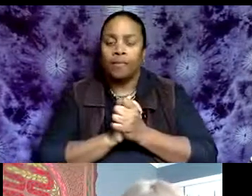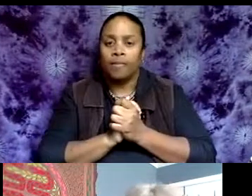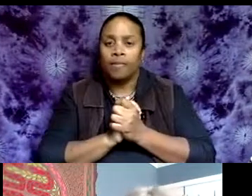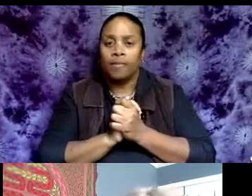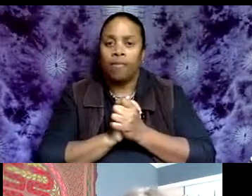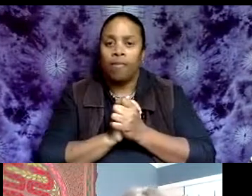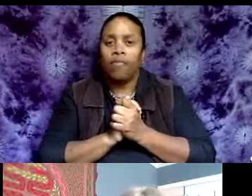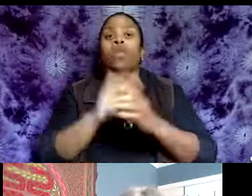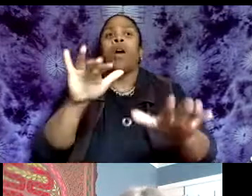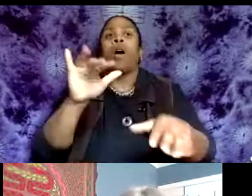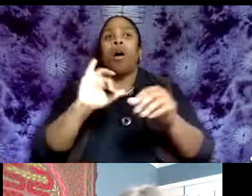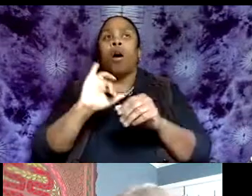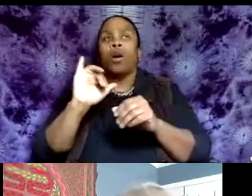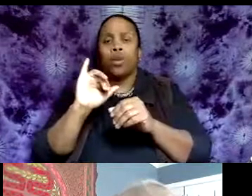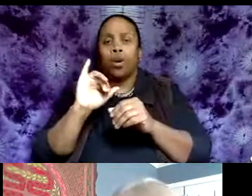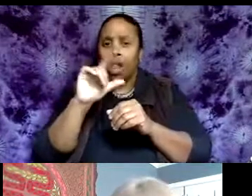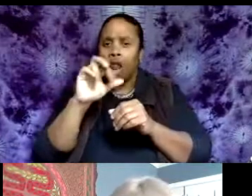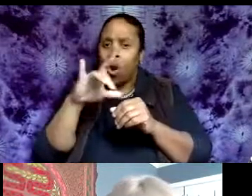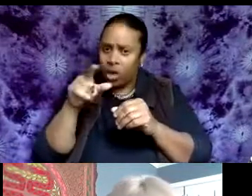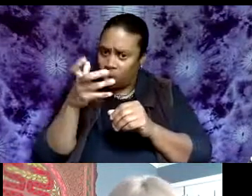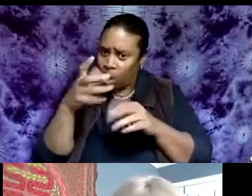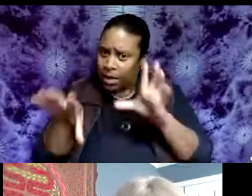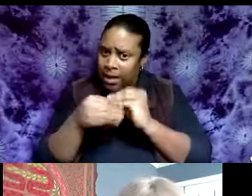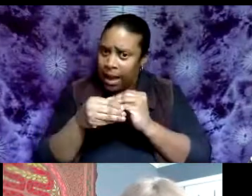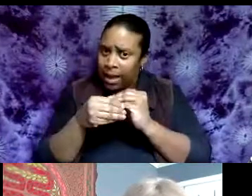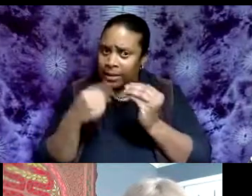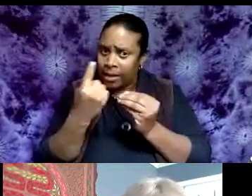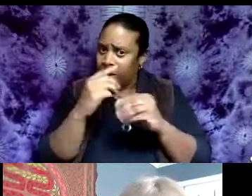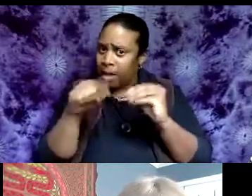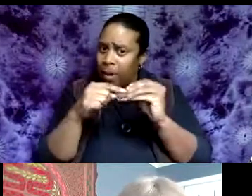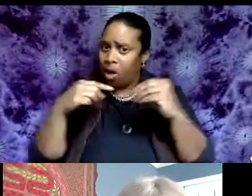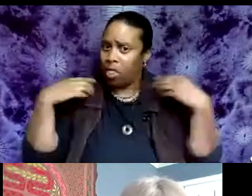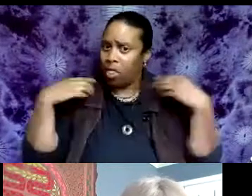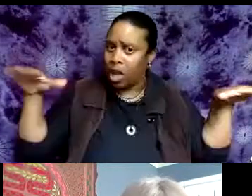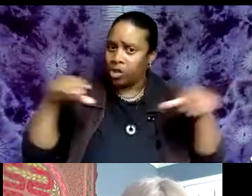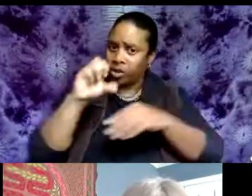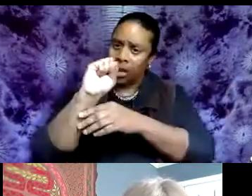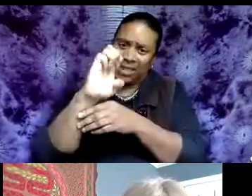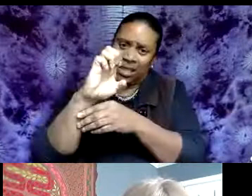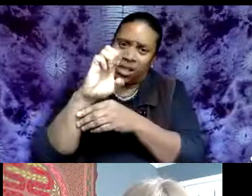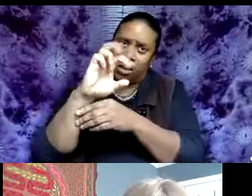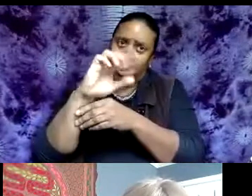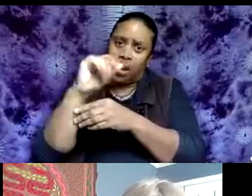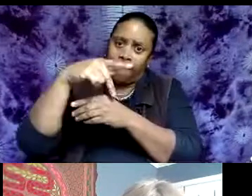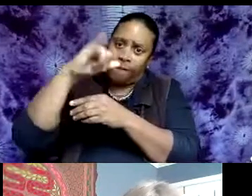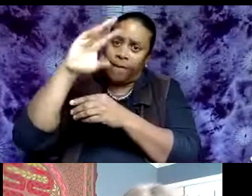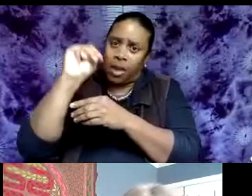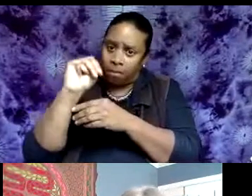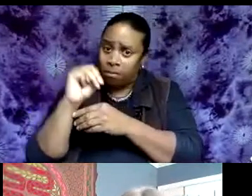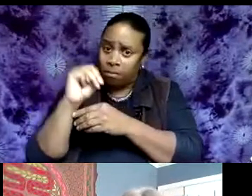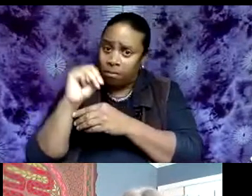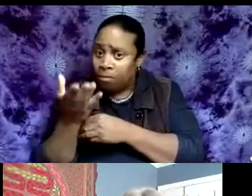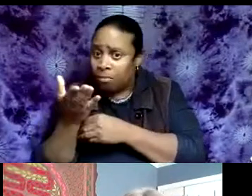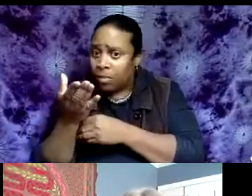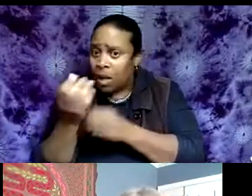And actually, Laurie, did you want to say anything about the angels, the seraphim angels? A lot of people are not familiar with them. The